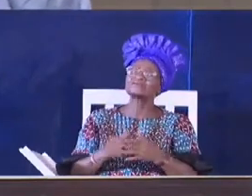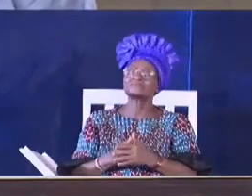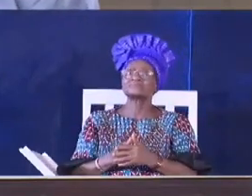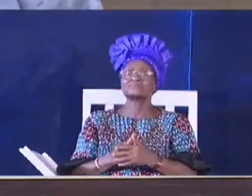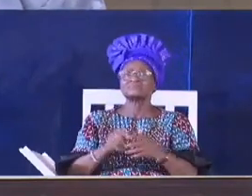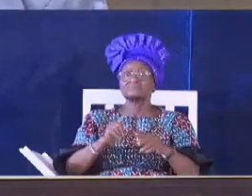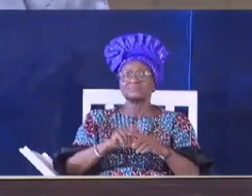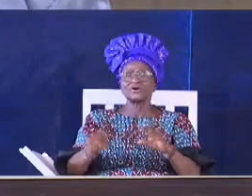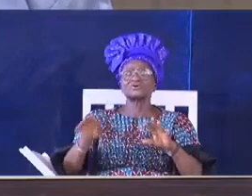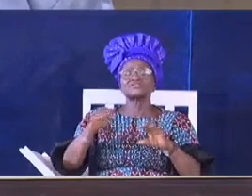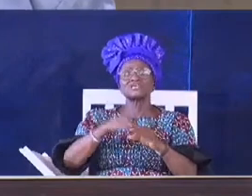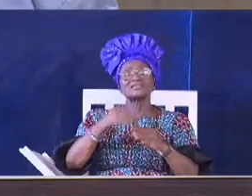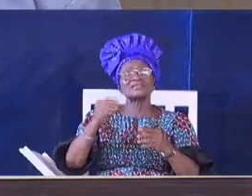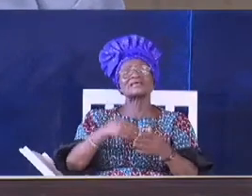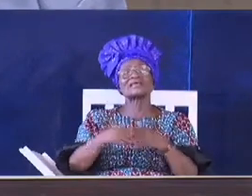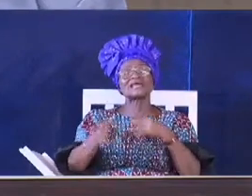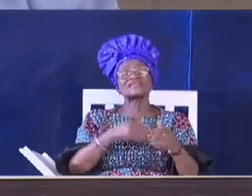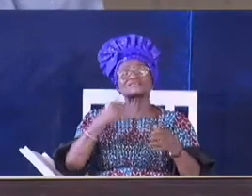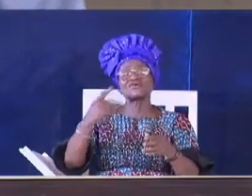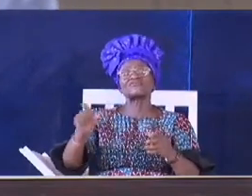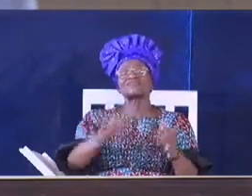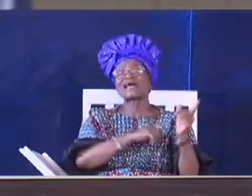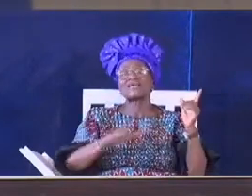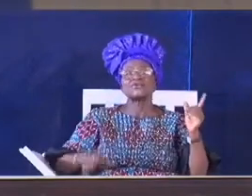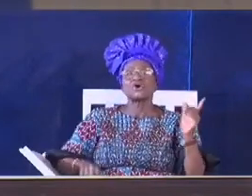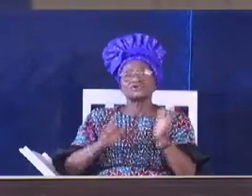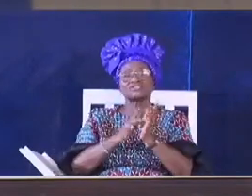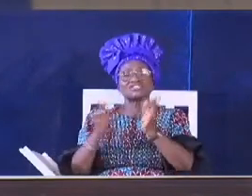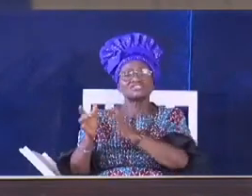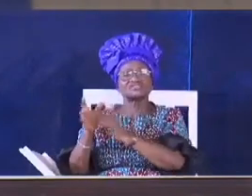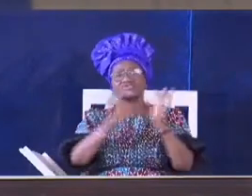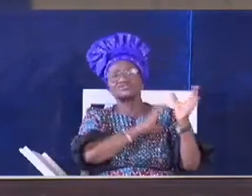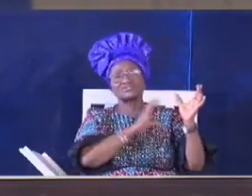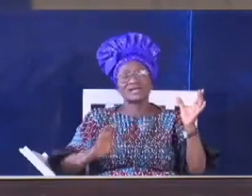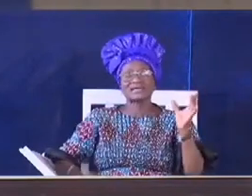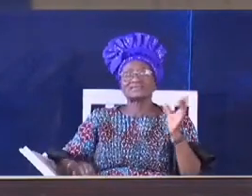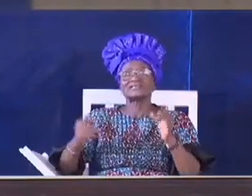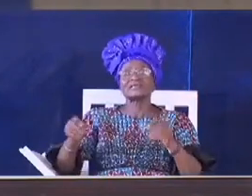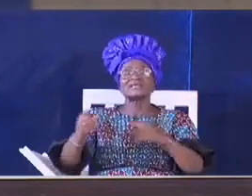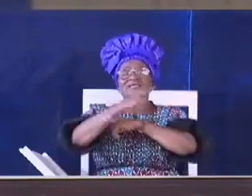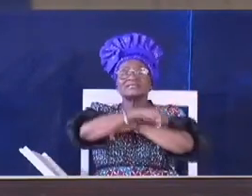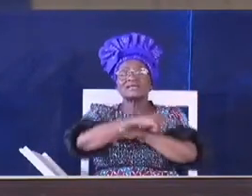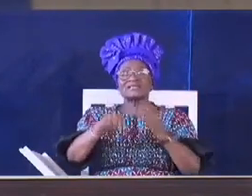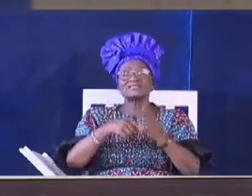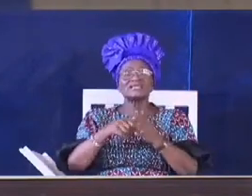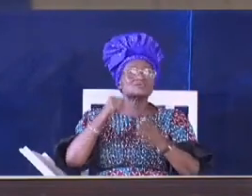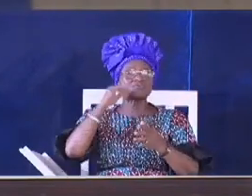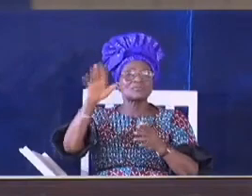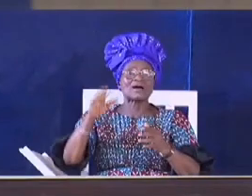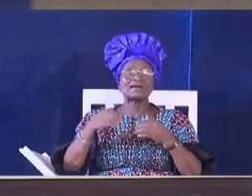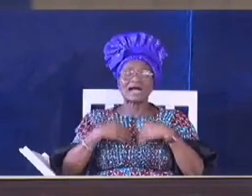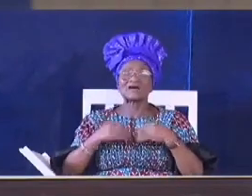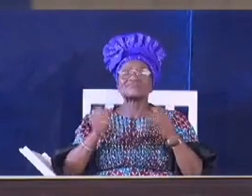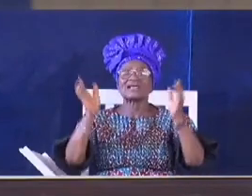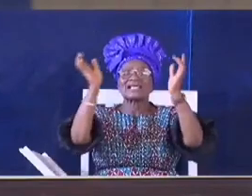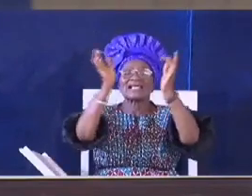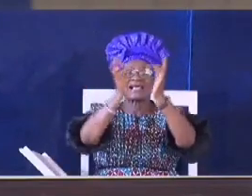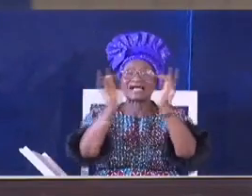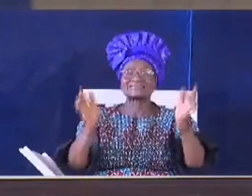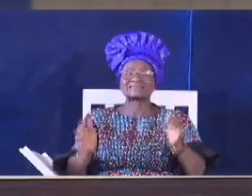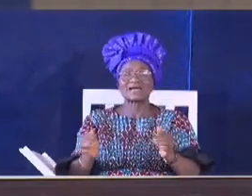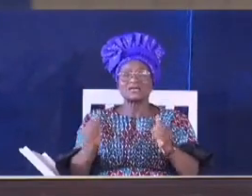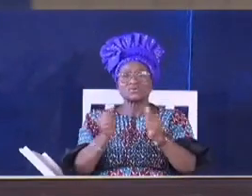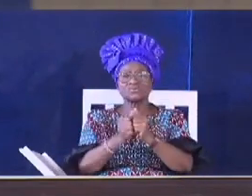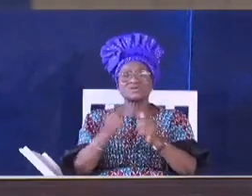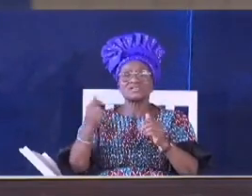But in the case of the Lord Jesus Christ, the day this woman had an encounter